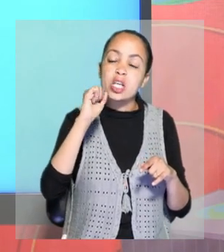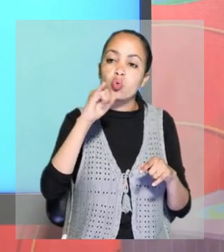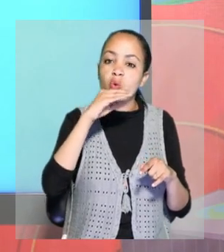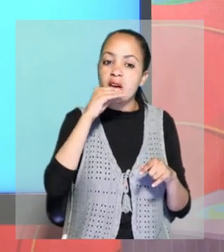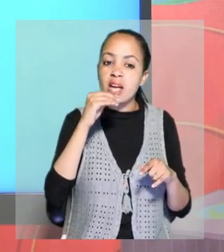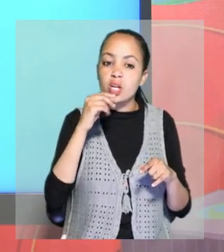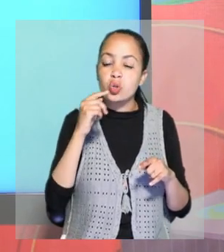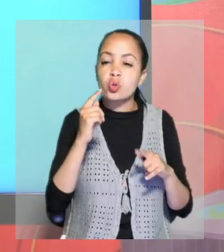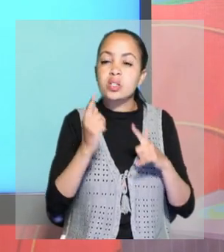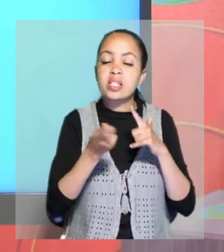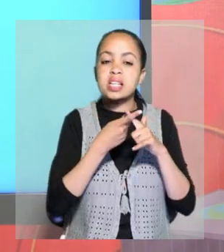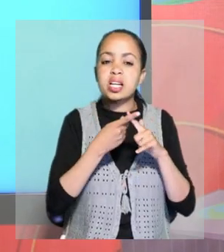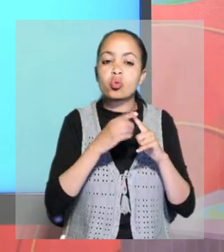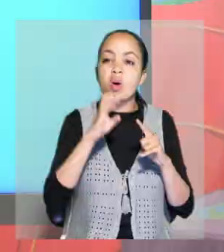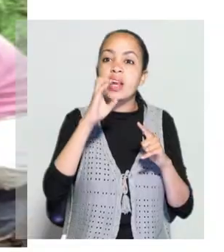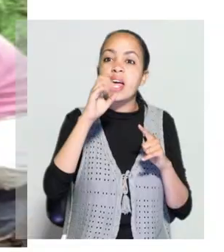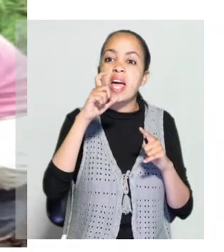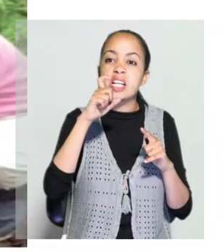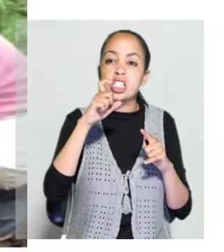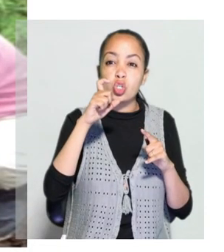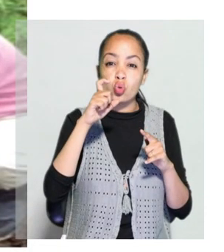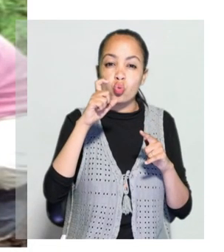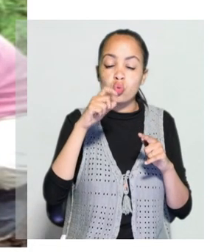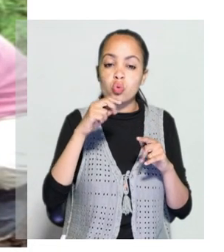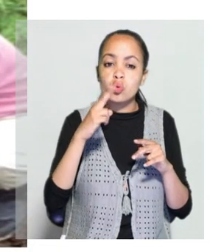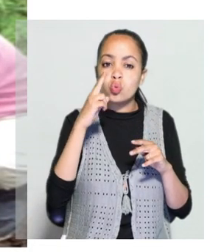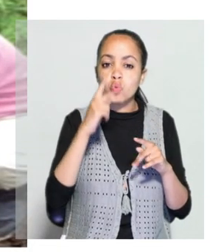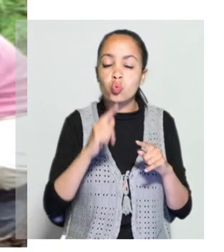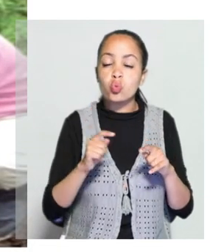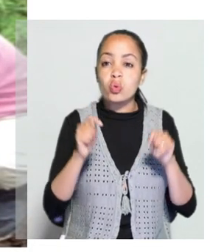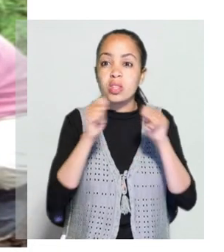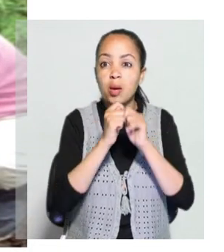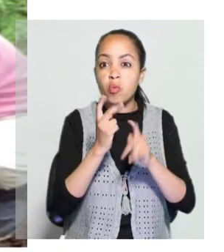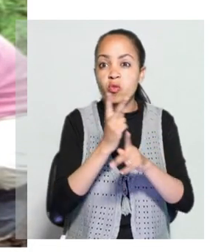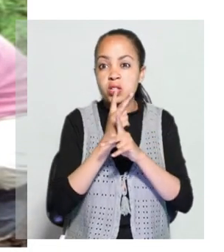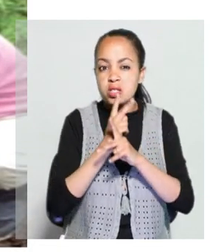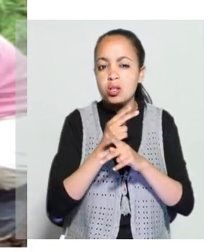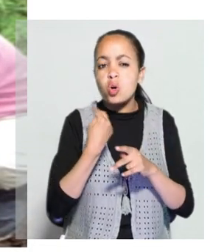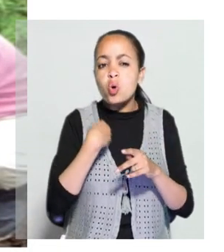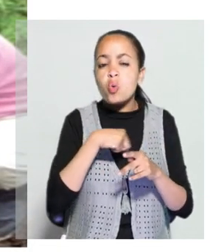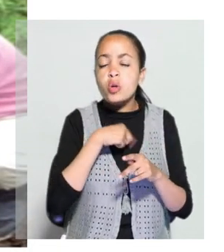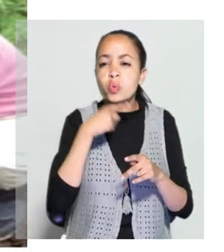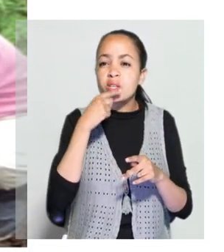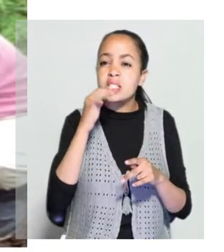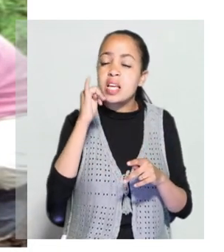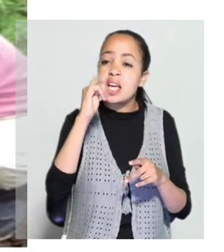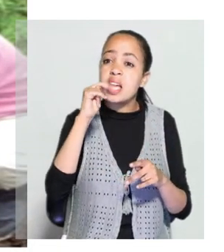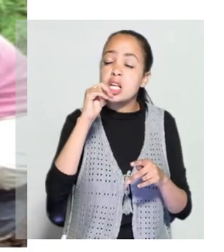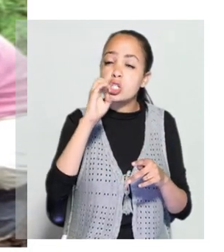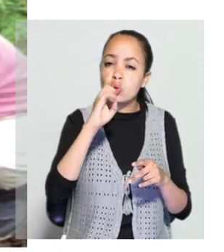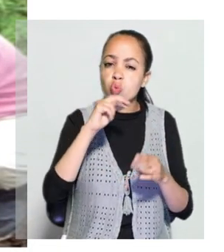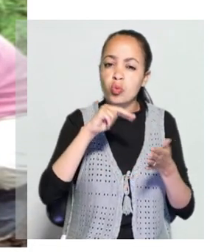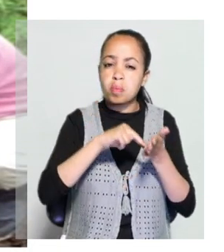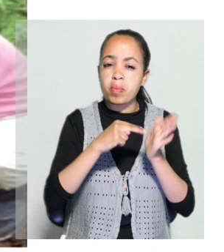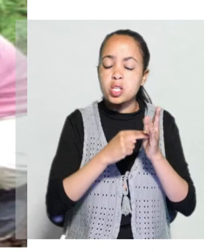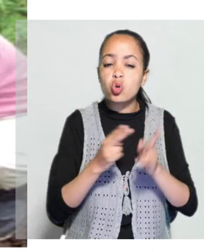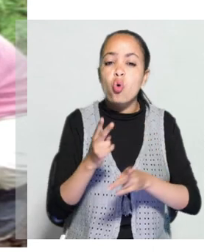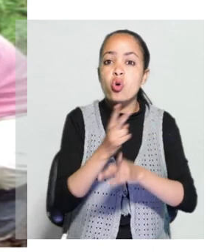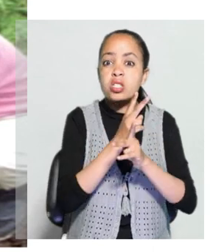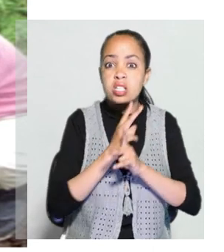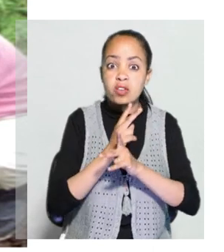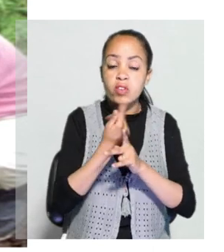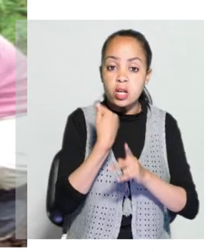Second, there is ex situ conservation. When we say in situ conservation, we mean conserving